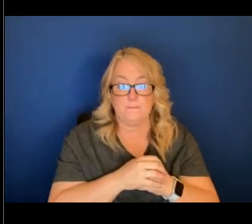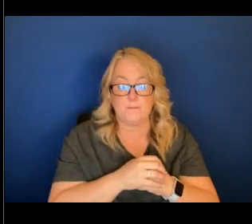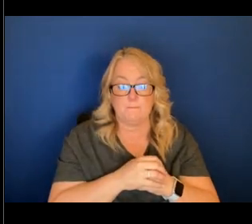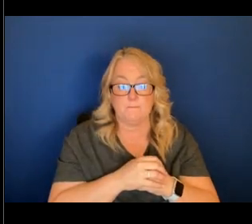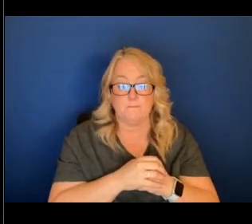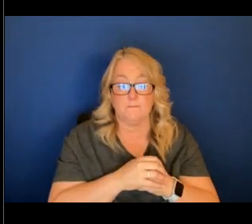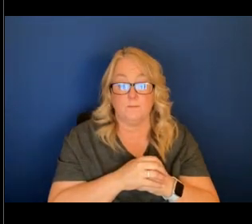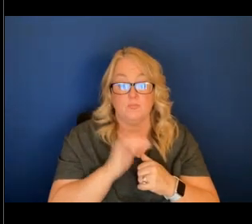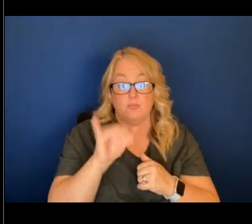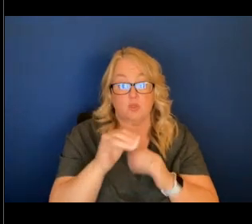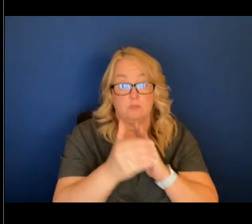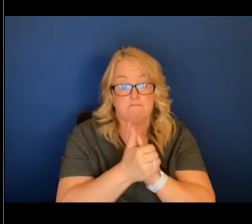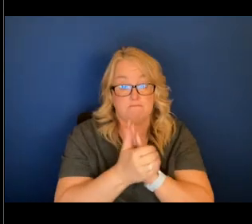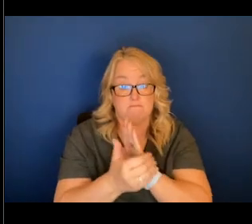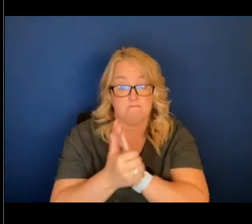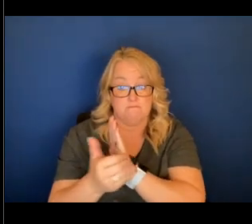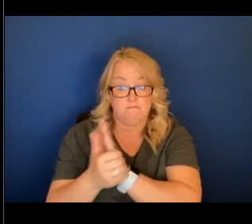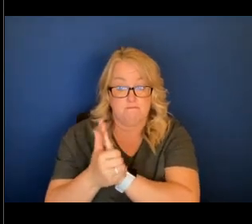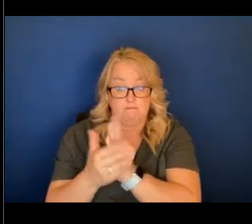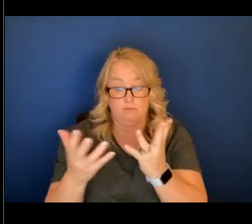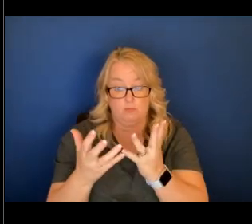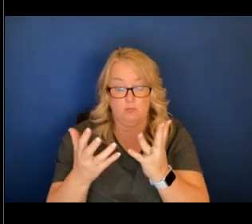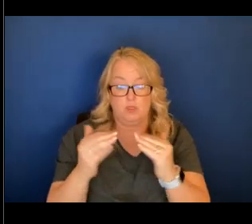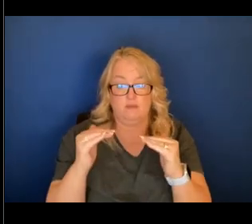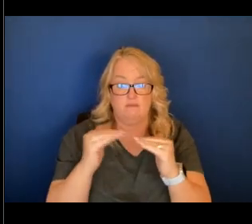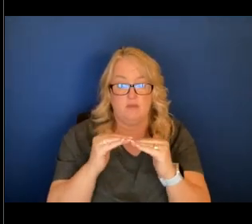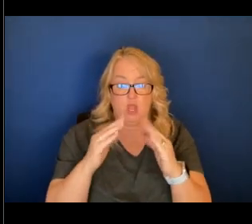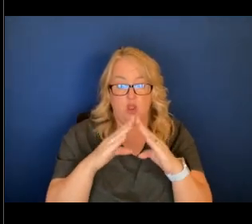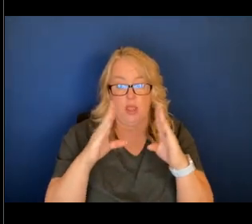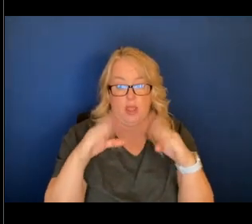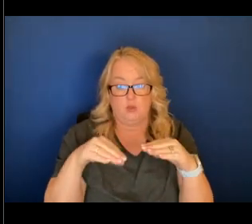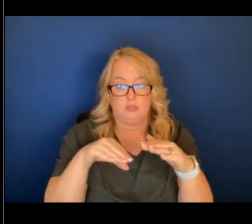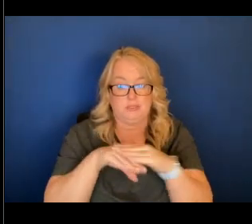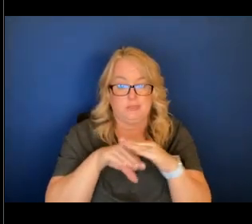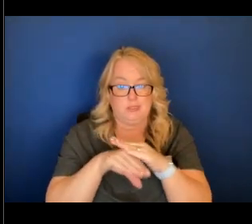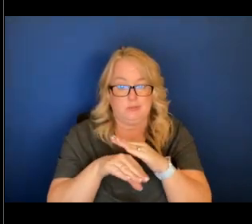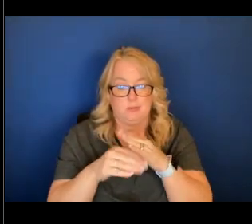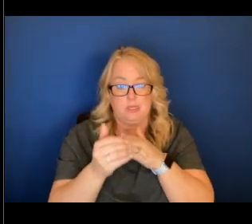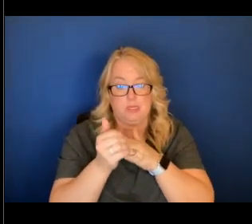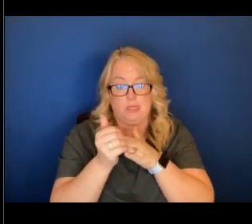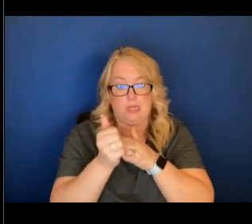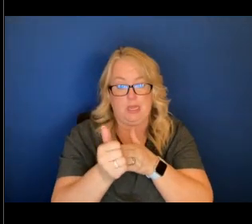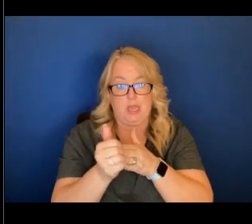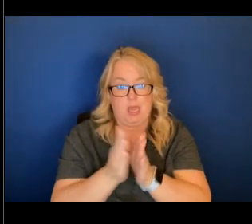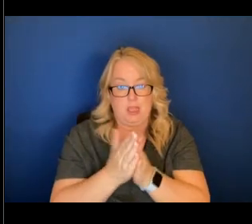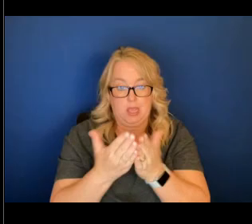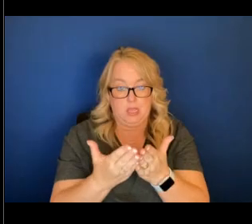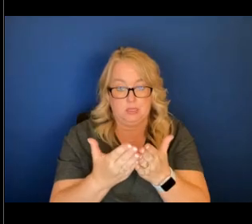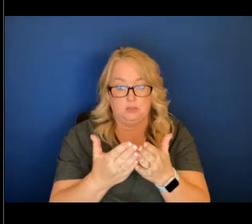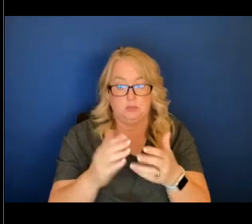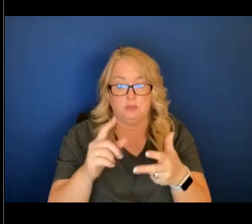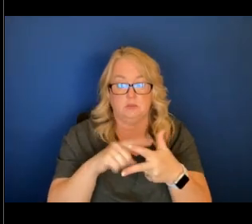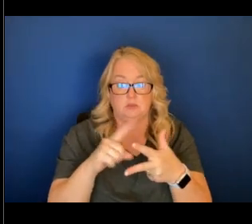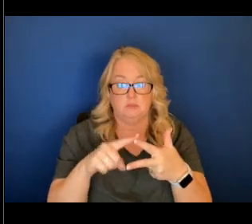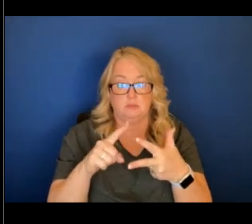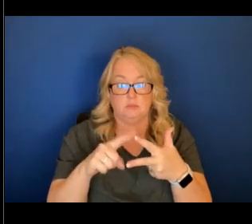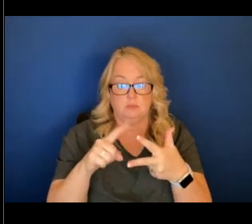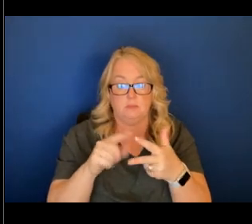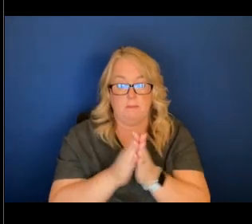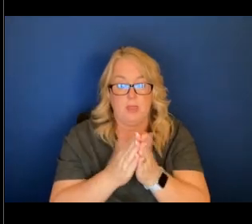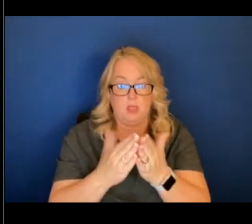These handouts include the Fair Housing Accessibility Guidelines, the Fair Housing Act